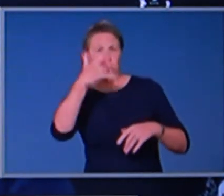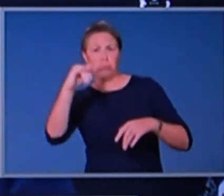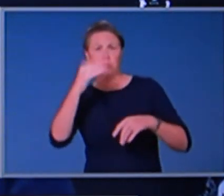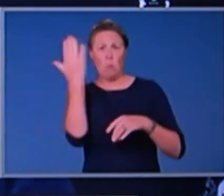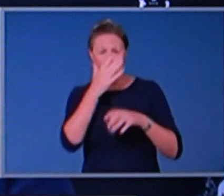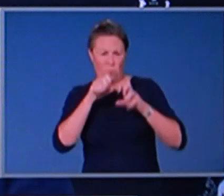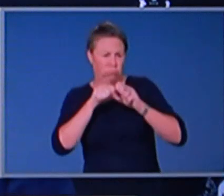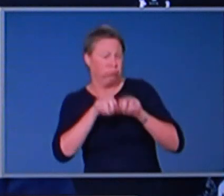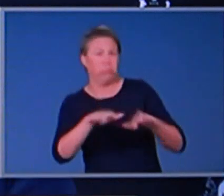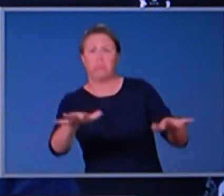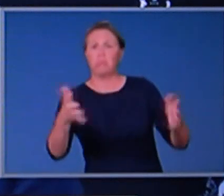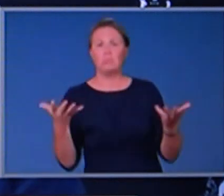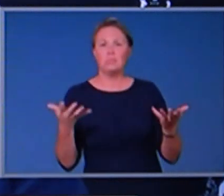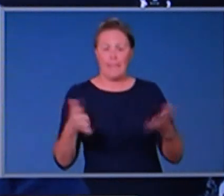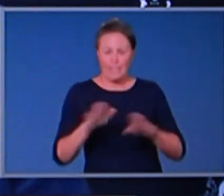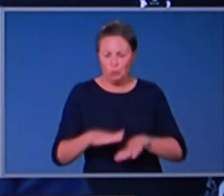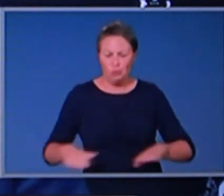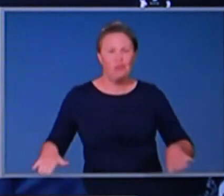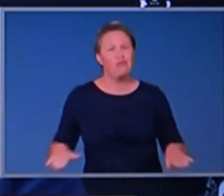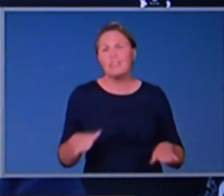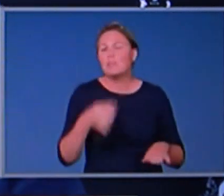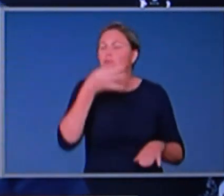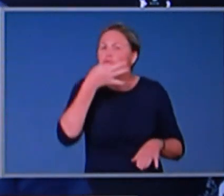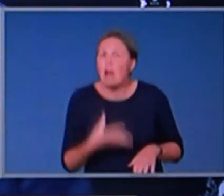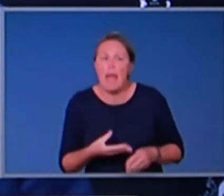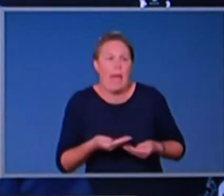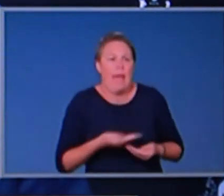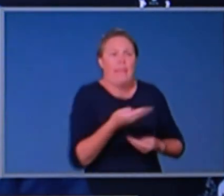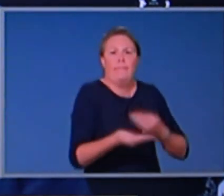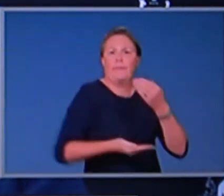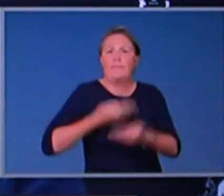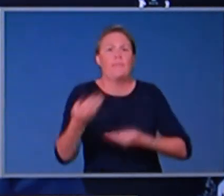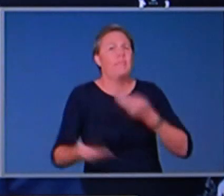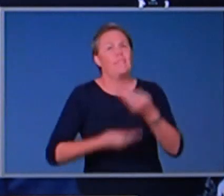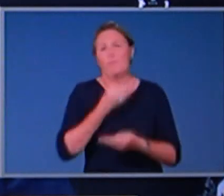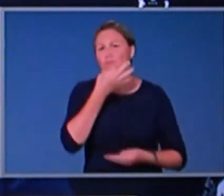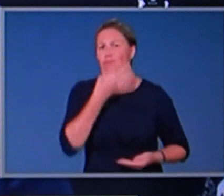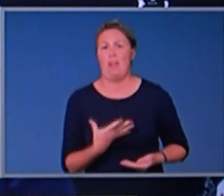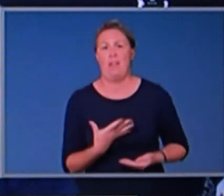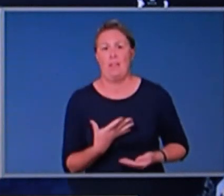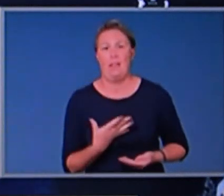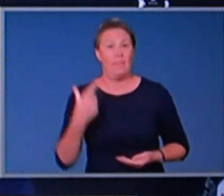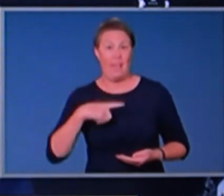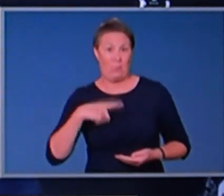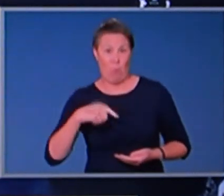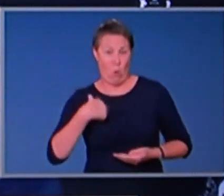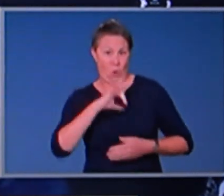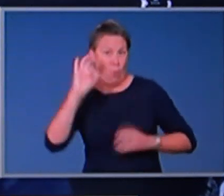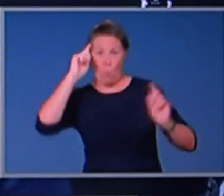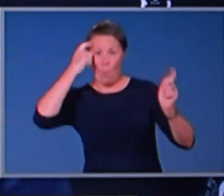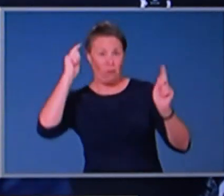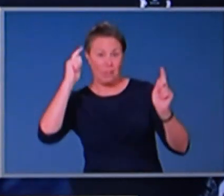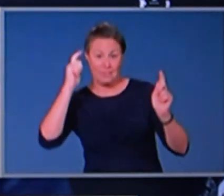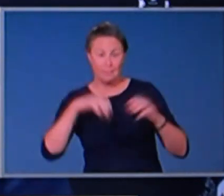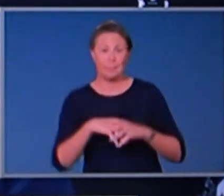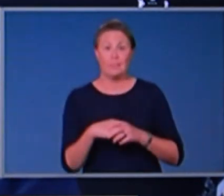we are not seeing evidence of significant transmission amongst children in schools, and the data is increasing in this space. New